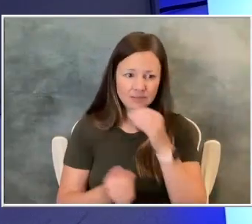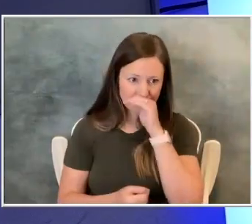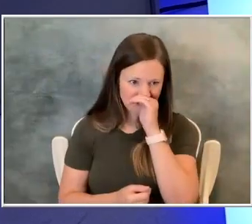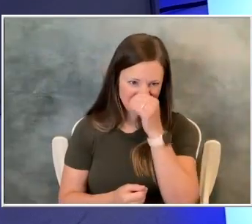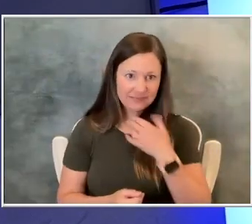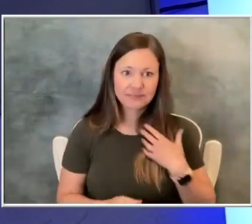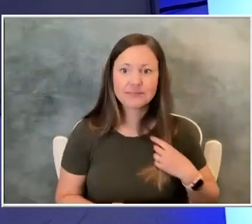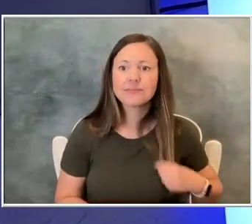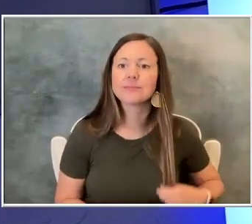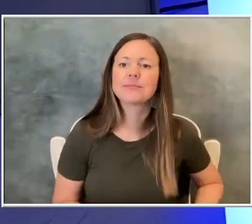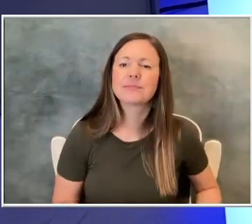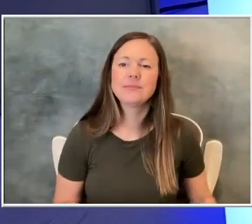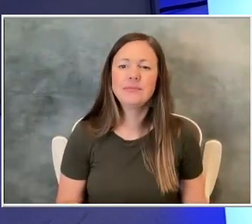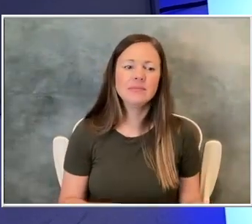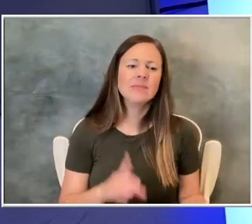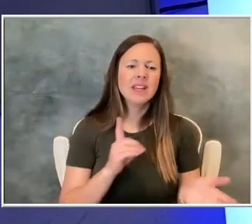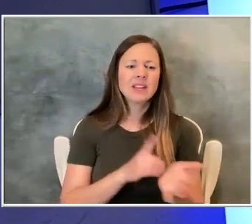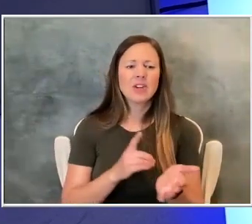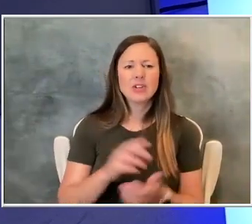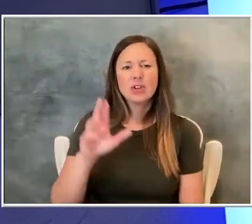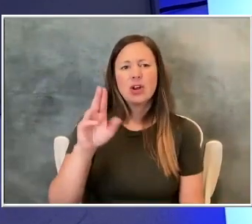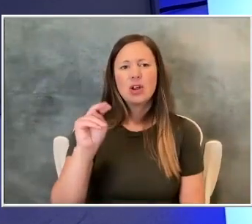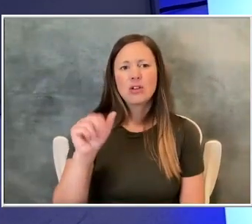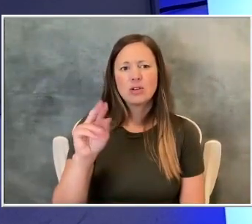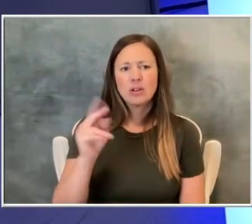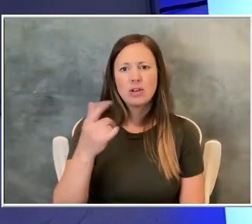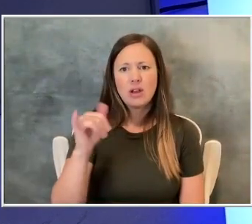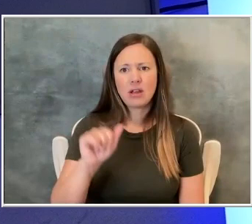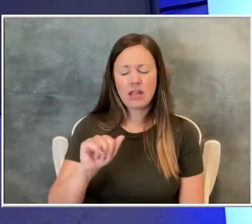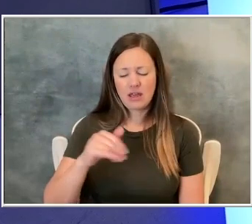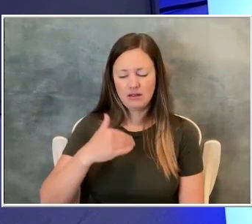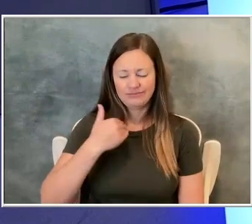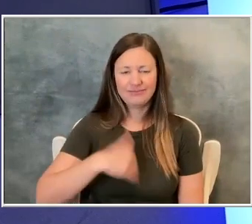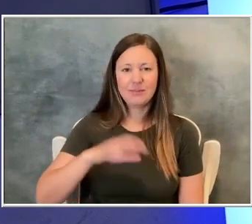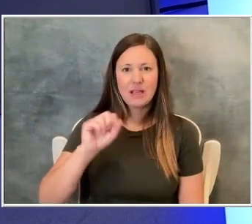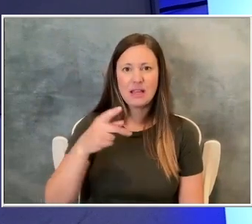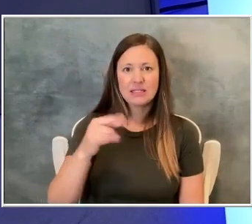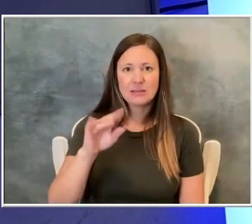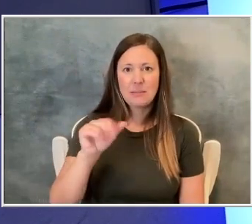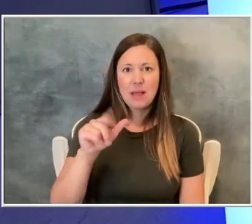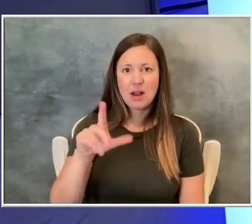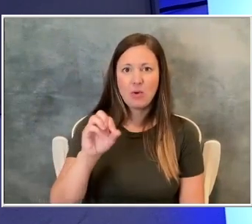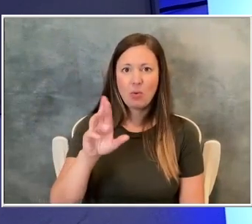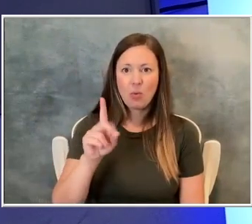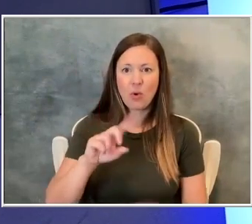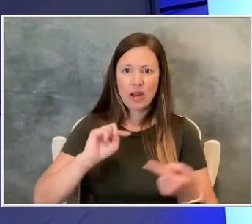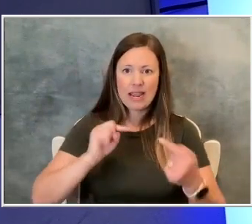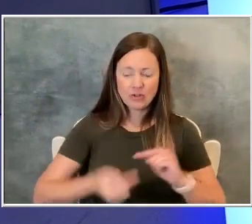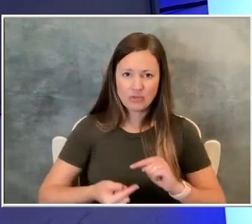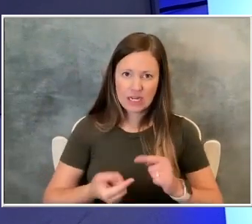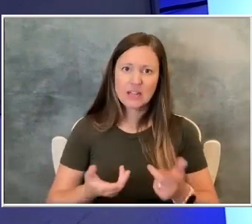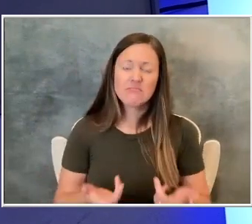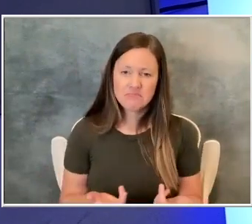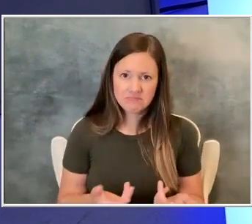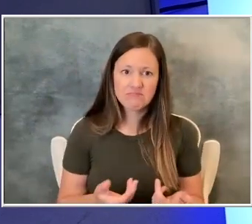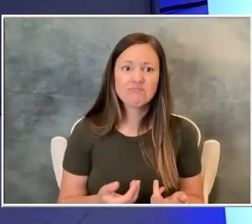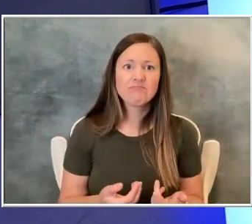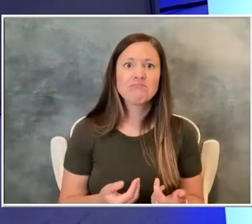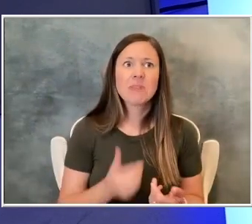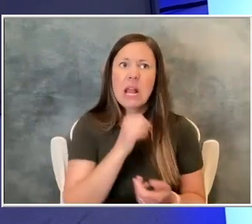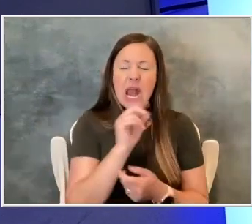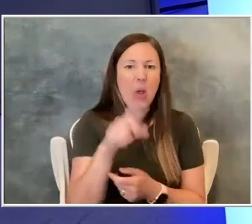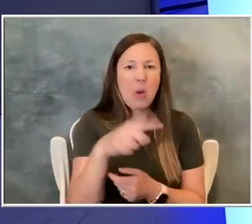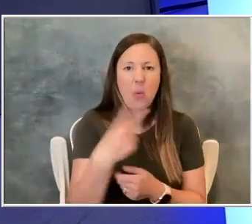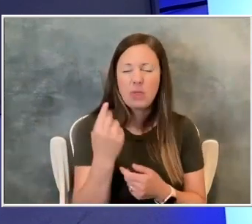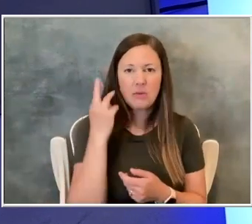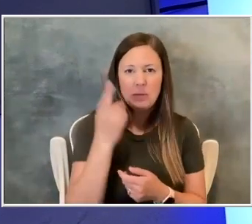about a spinal cord injury isn't obviously the only way that you can have infertility issues. No. In general, just